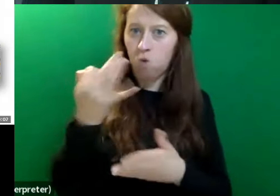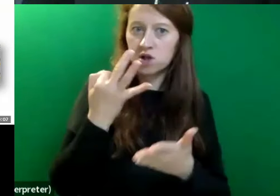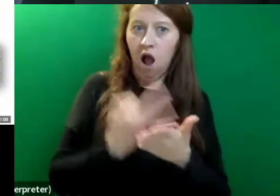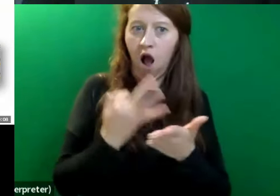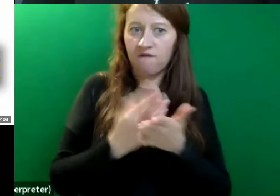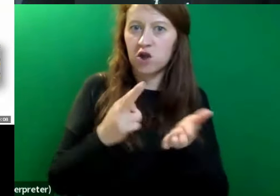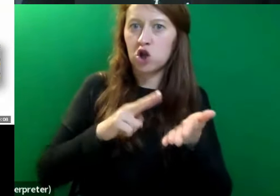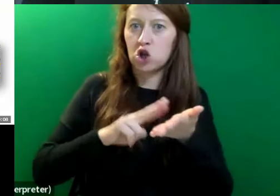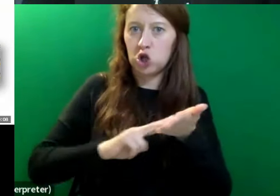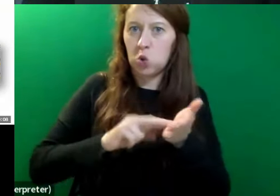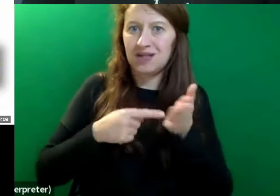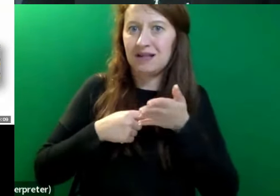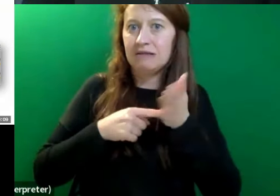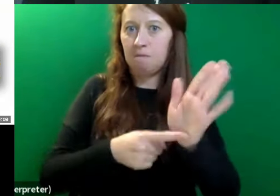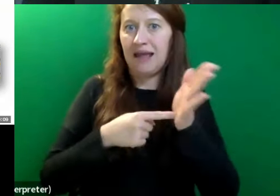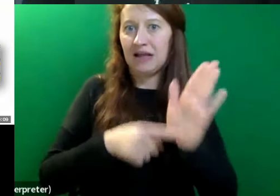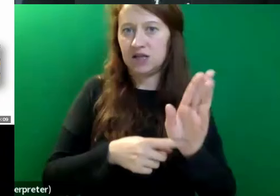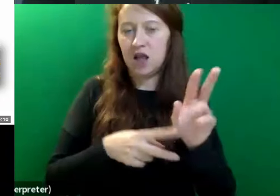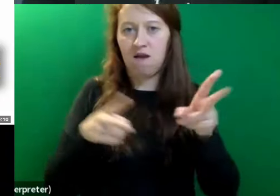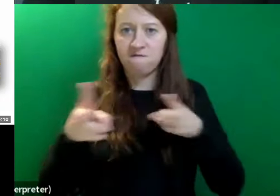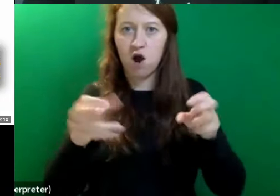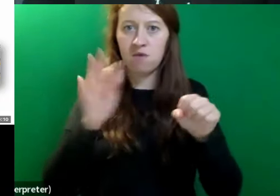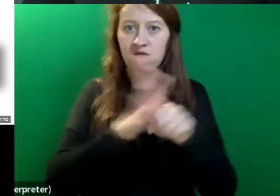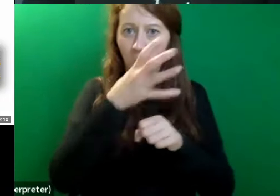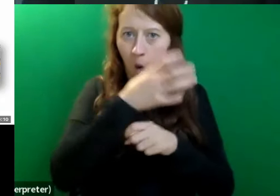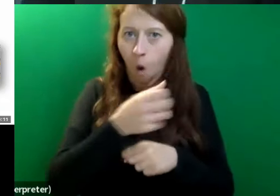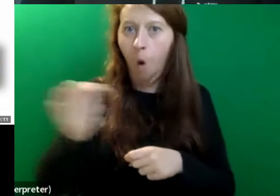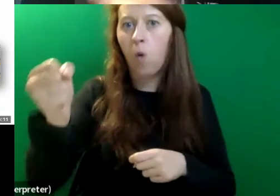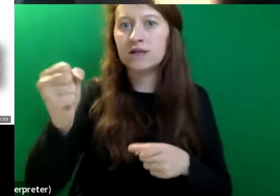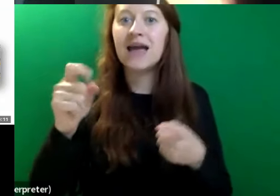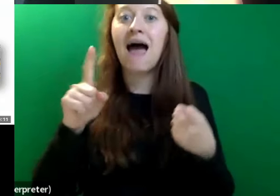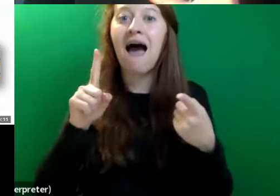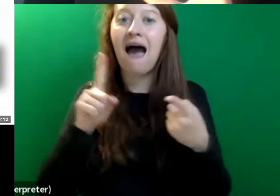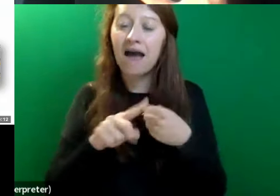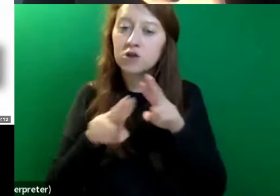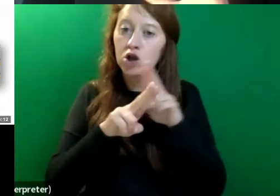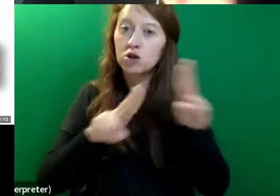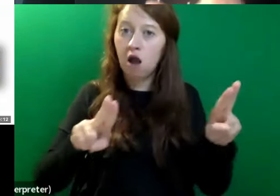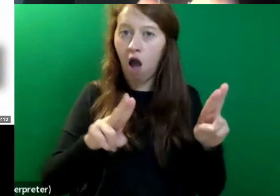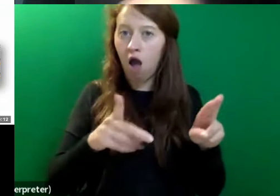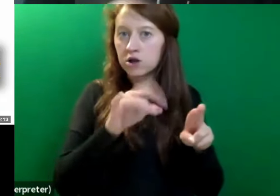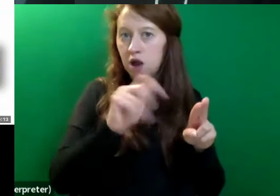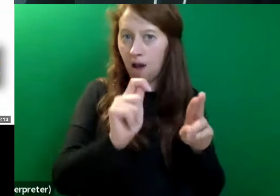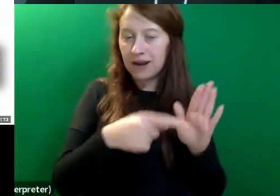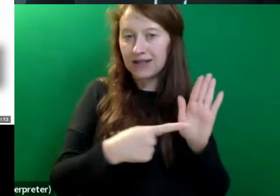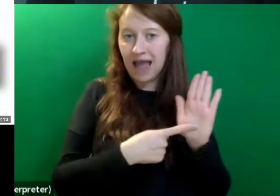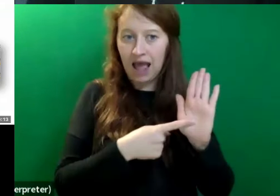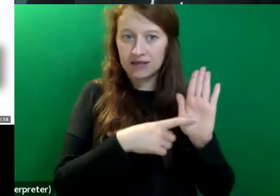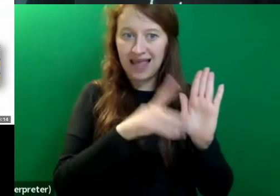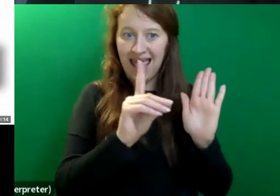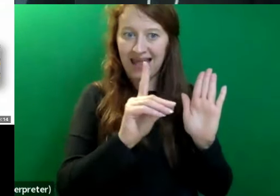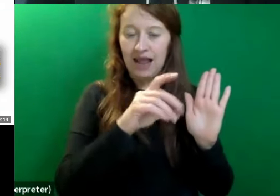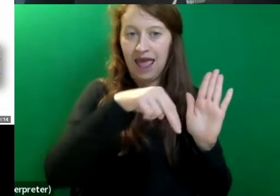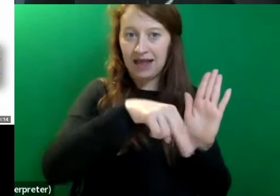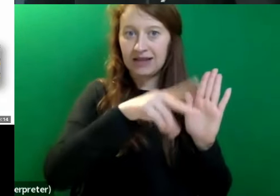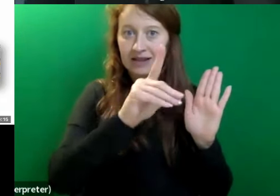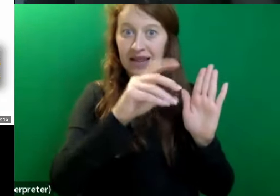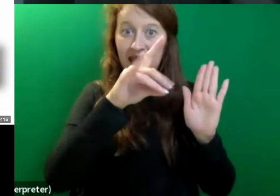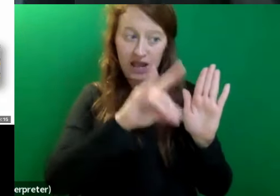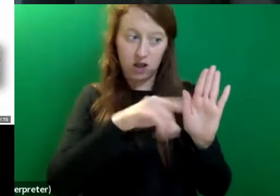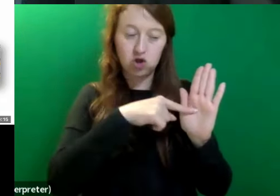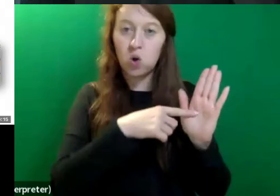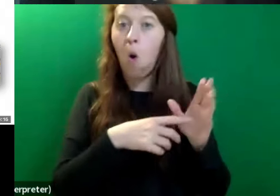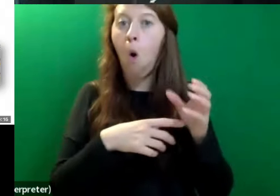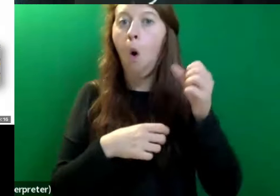And also I can say that the non-dominant hand is where hold signs are most often seen.